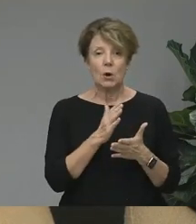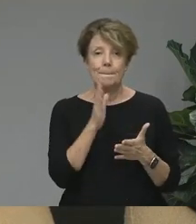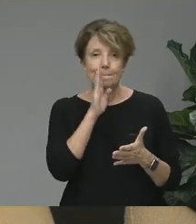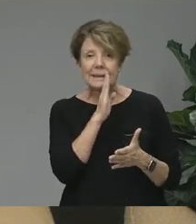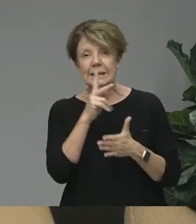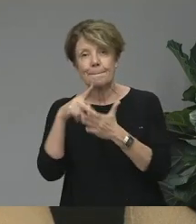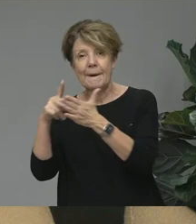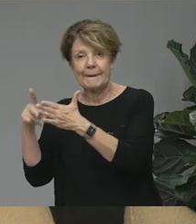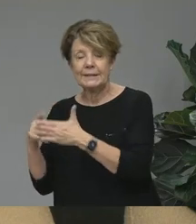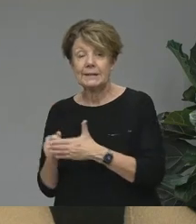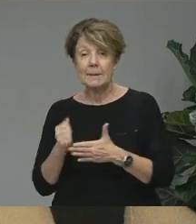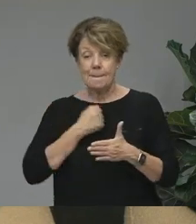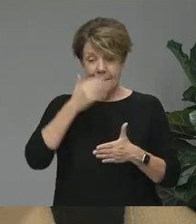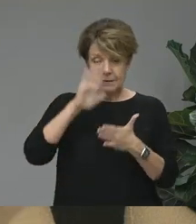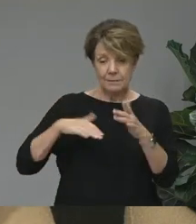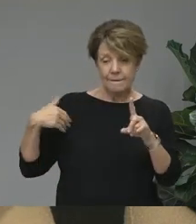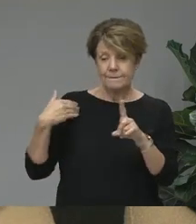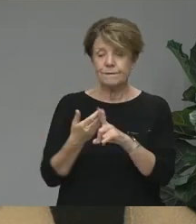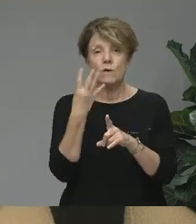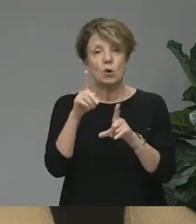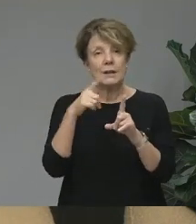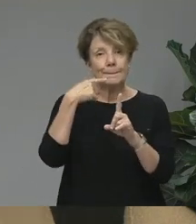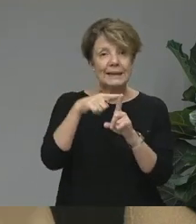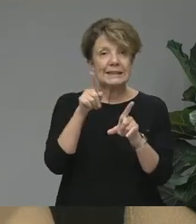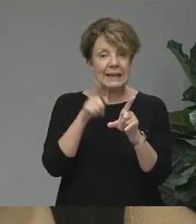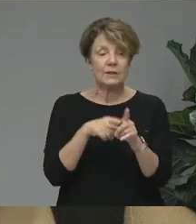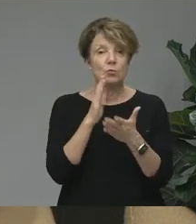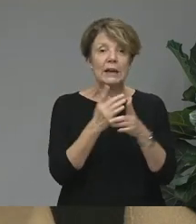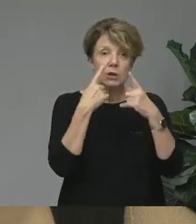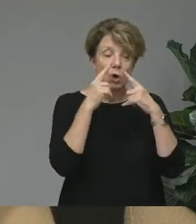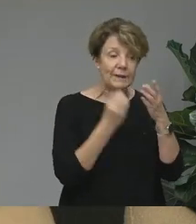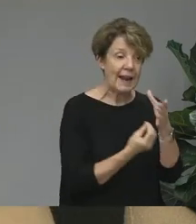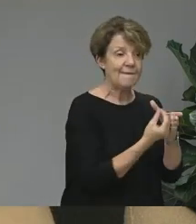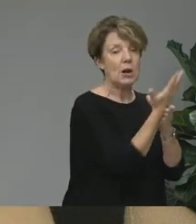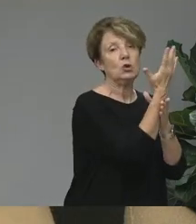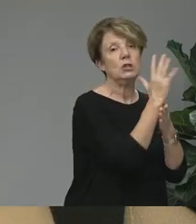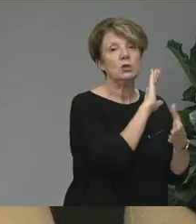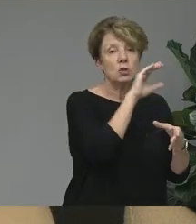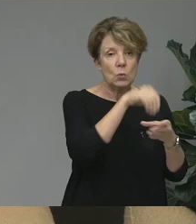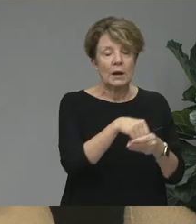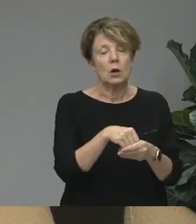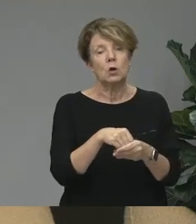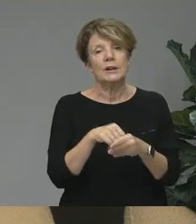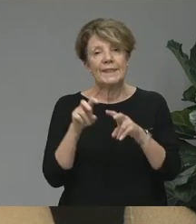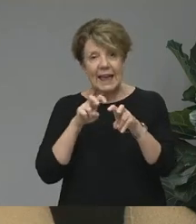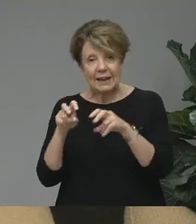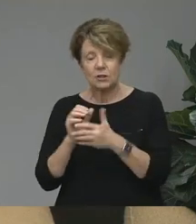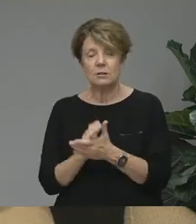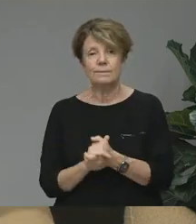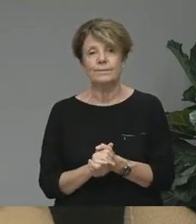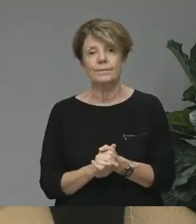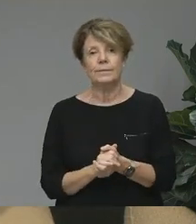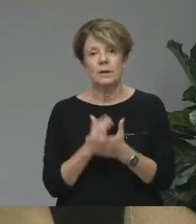Our experience of 40 plus years demonstrates the need for that evolution to include the cause of action, to give